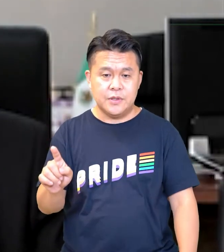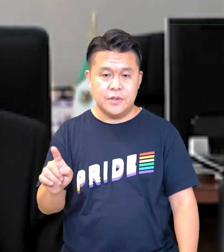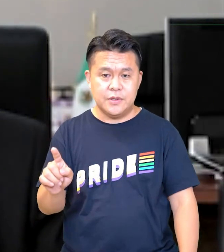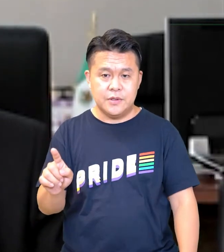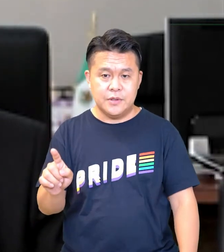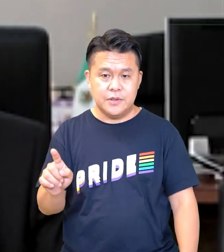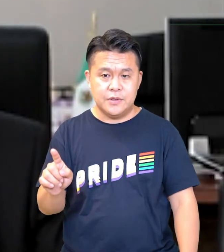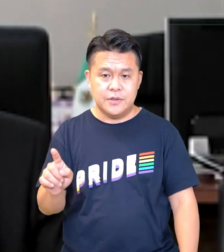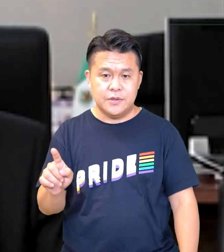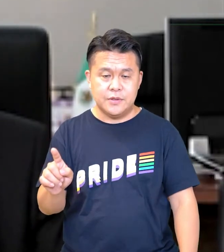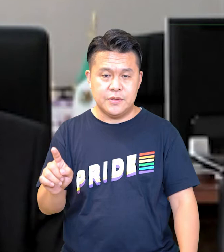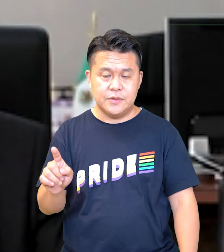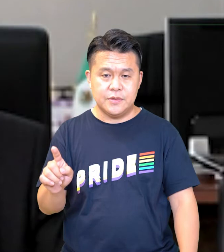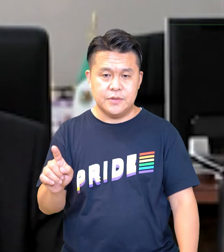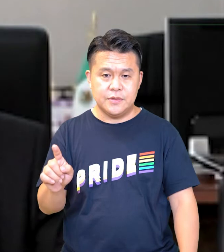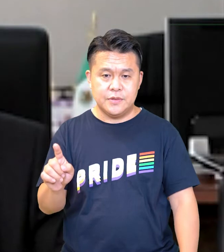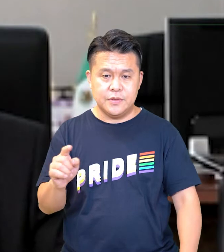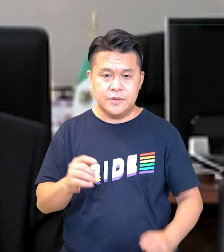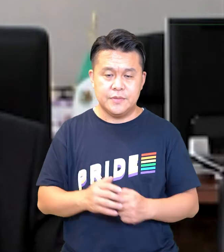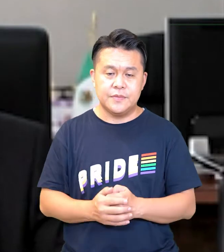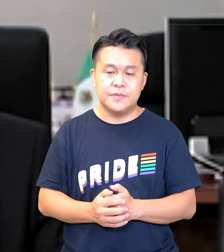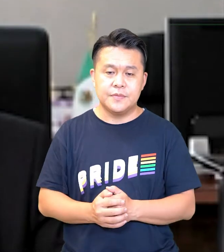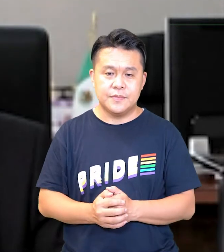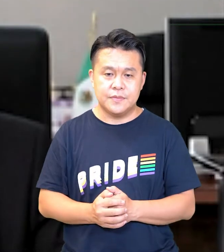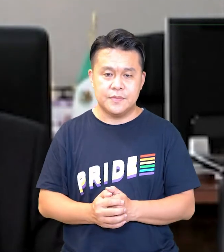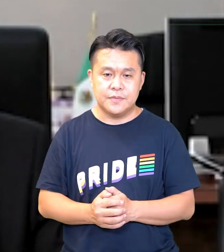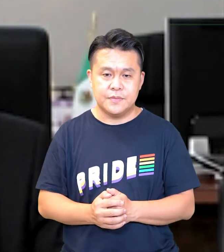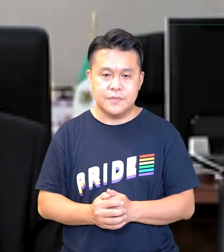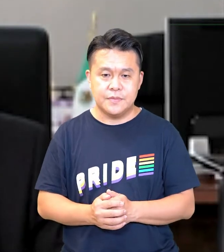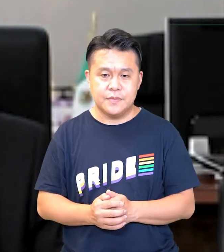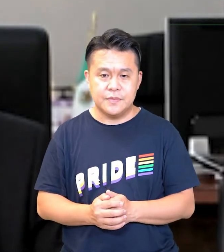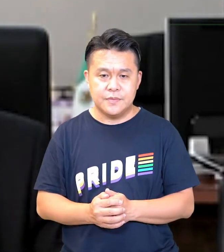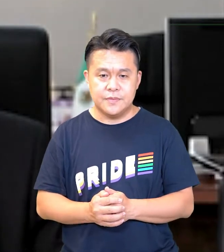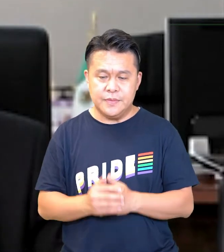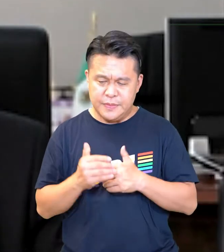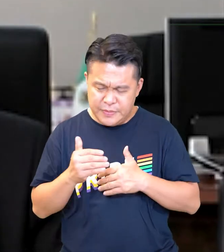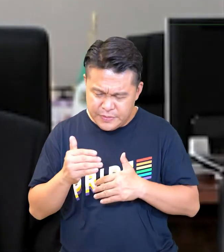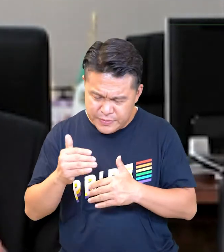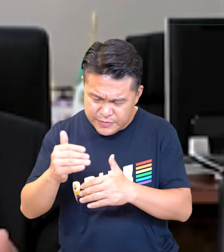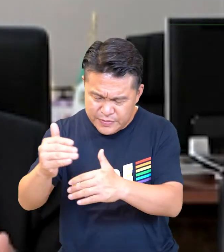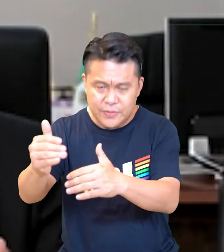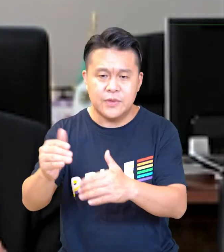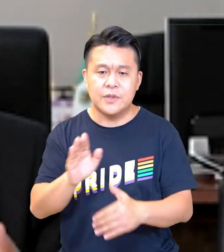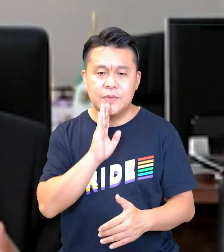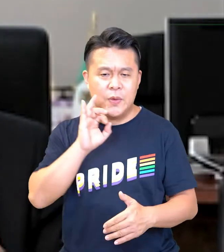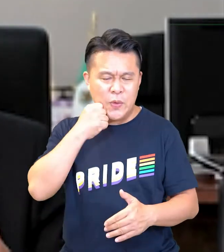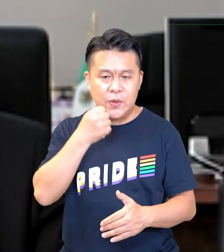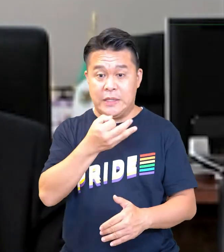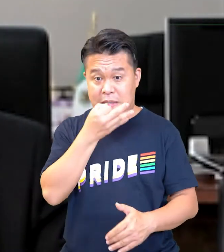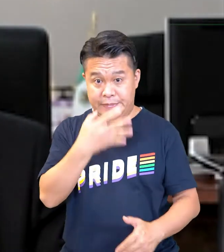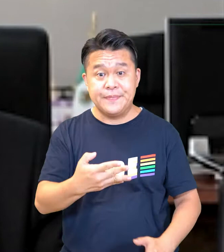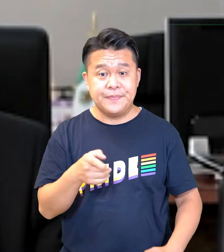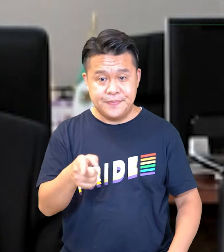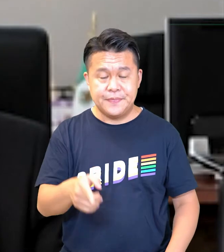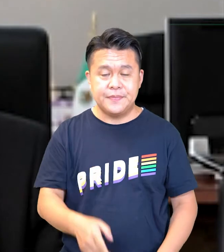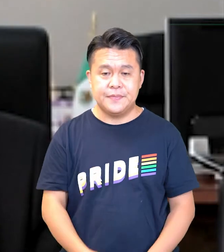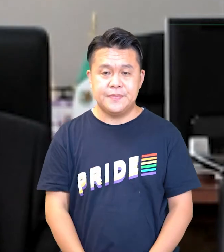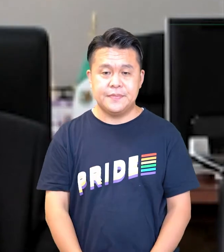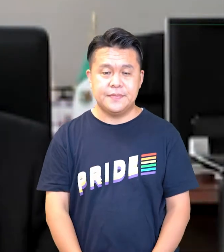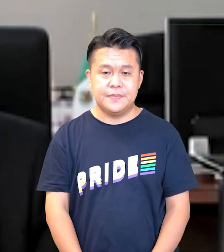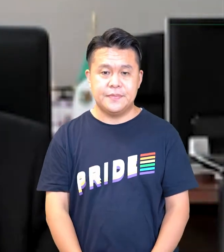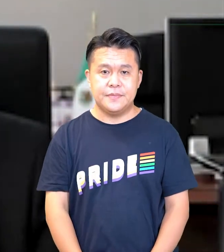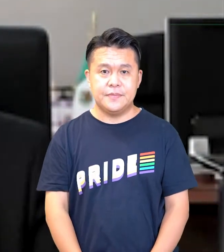and public policies to combat discrimination implied a long and sometimes a